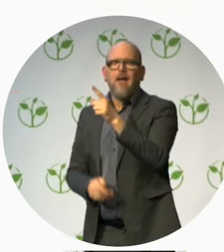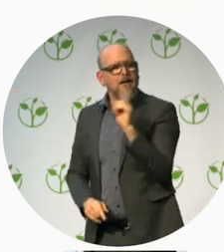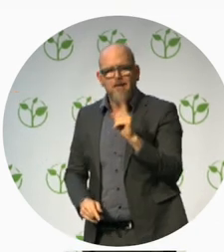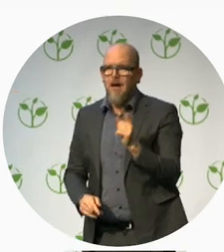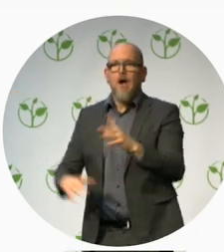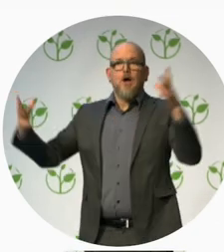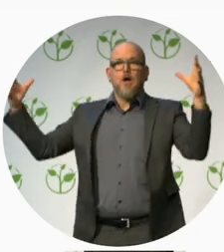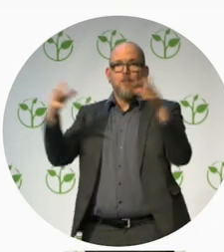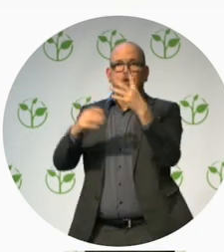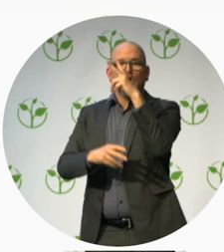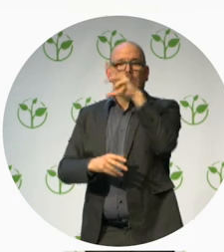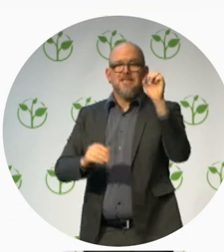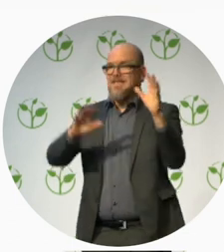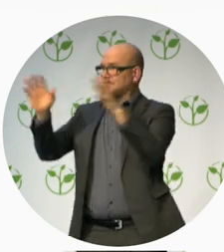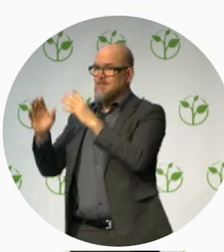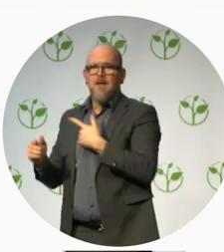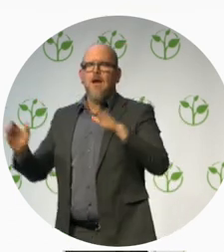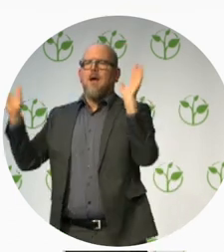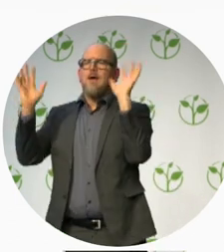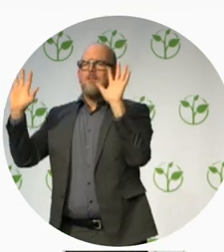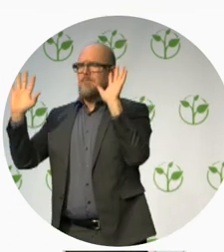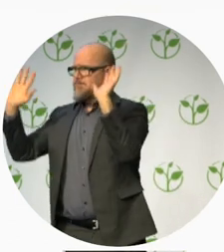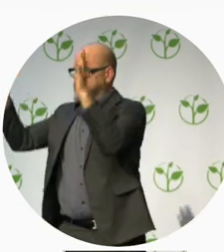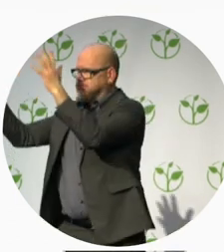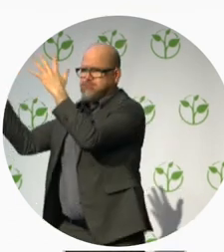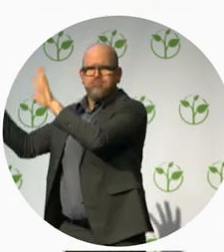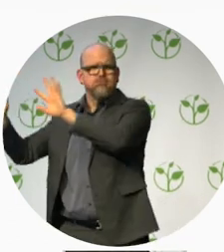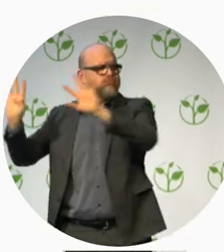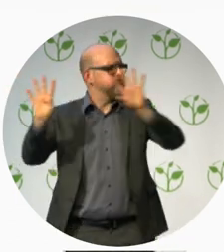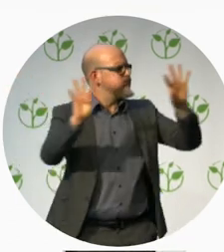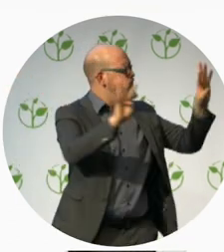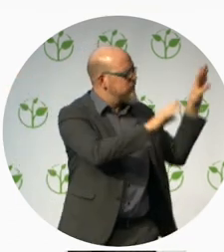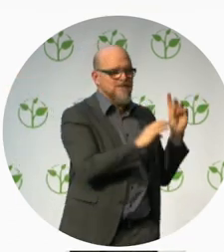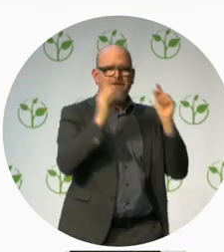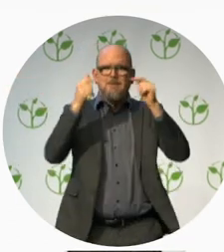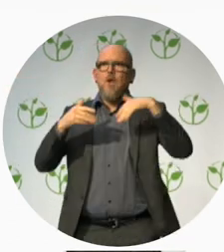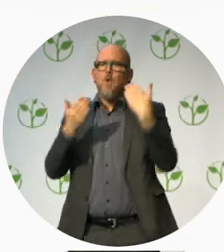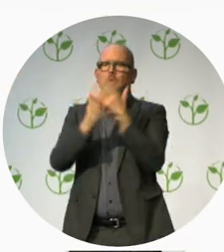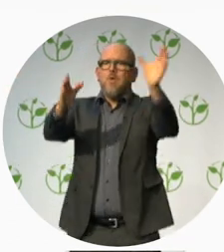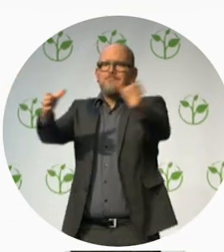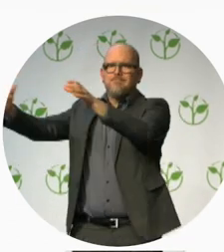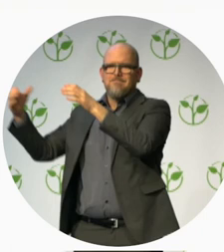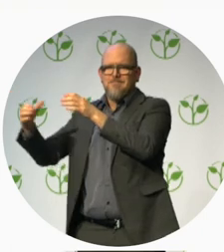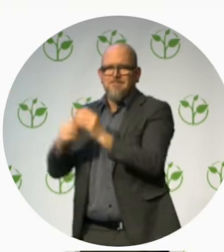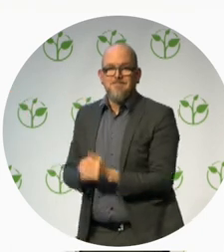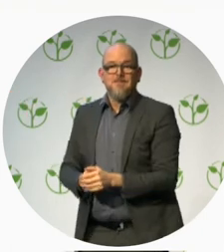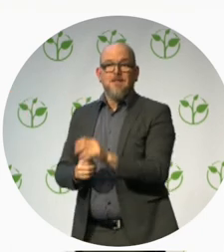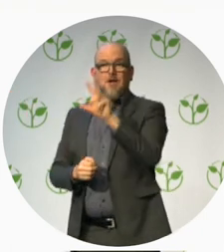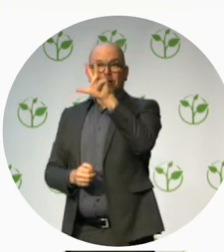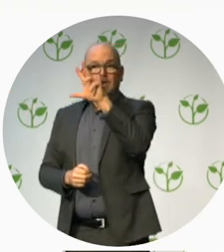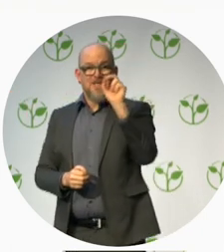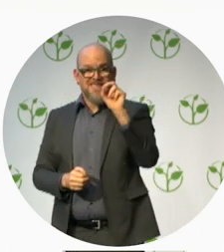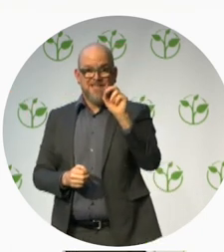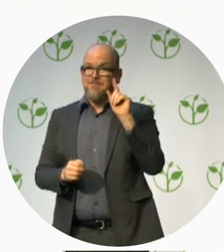all of us, we're going to have very sore hands, but clapping, clapping. After our first 30, we are going to have a keynote speech from Victor